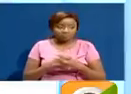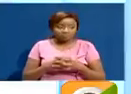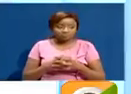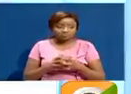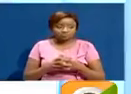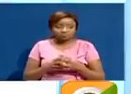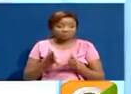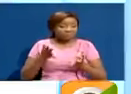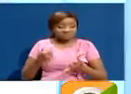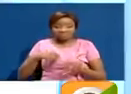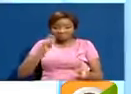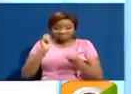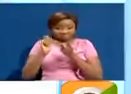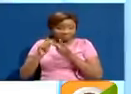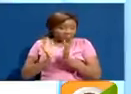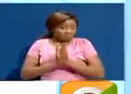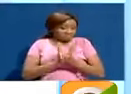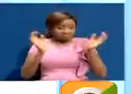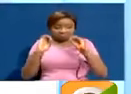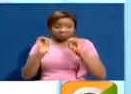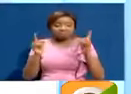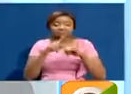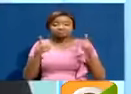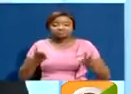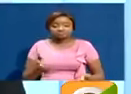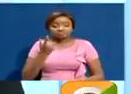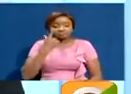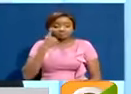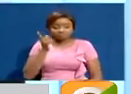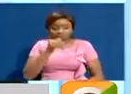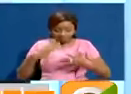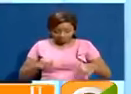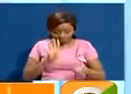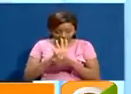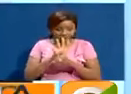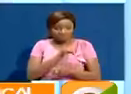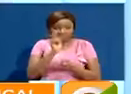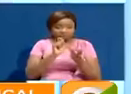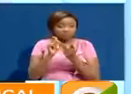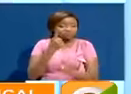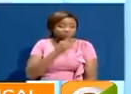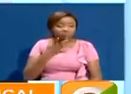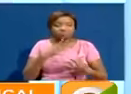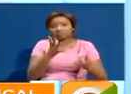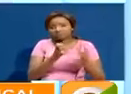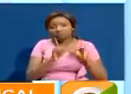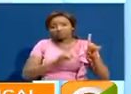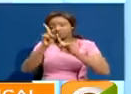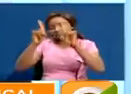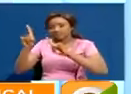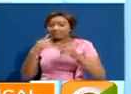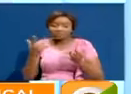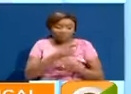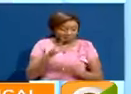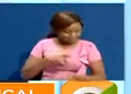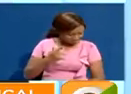we are doing mass testing. As it is right now, majority of the people being tested are either people needing to travel, either people who are sick, but